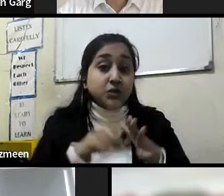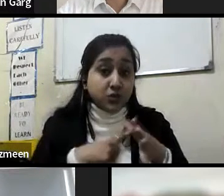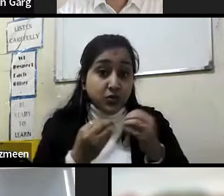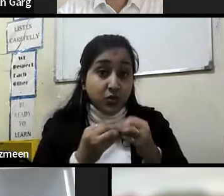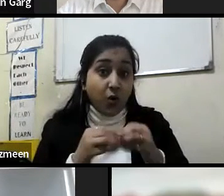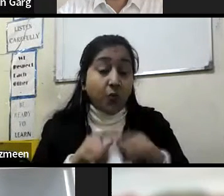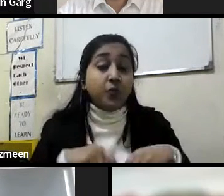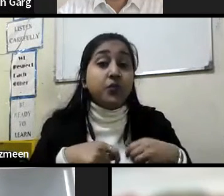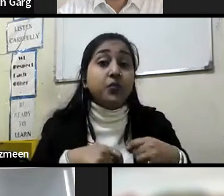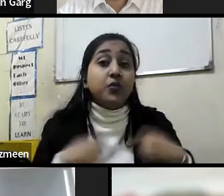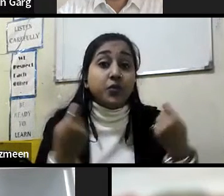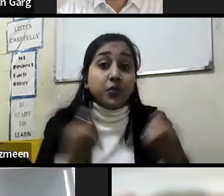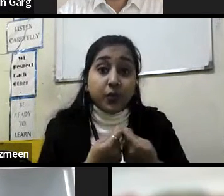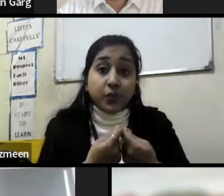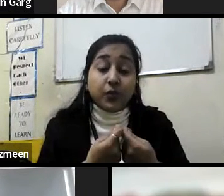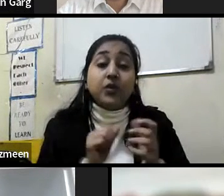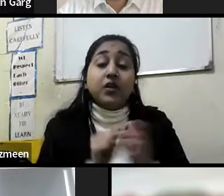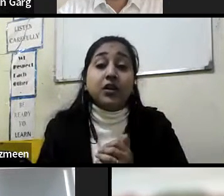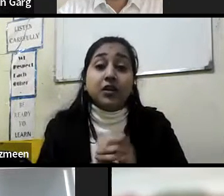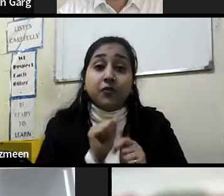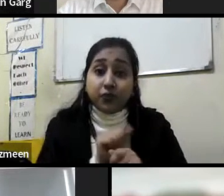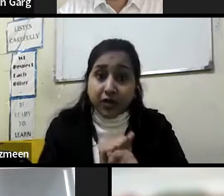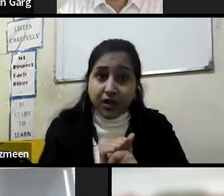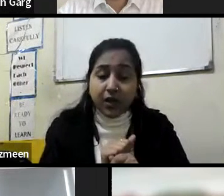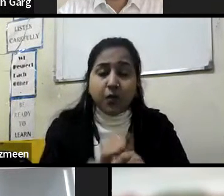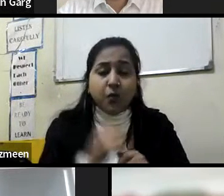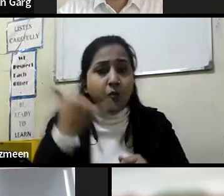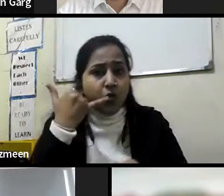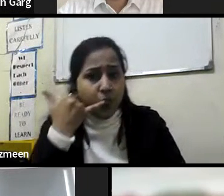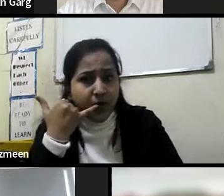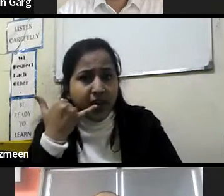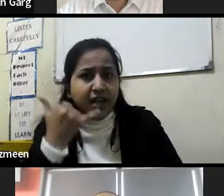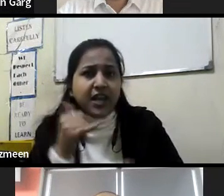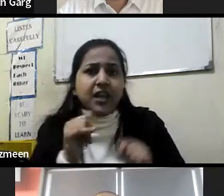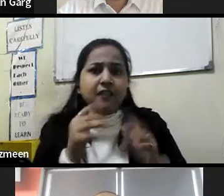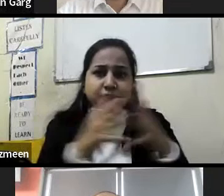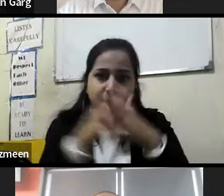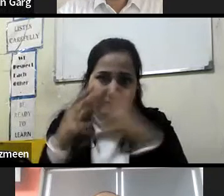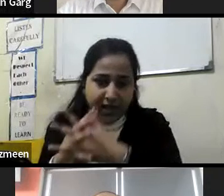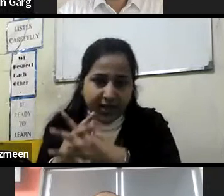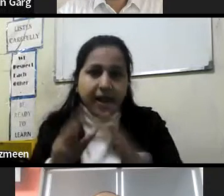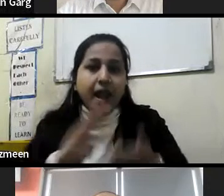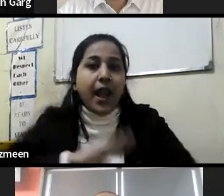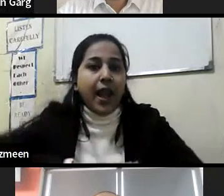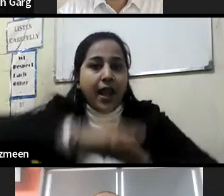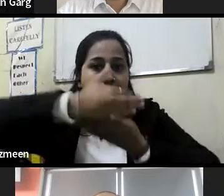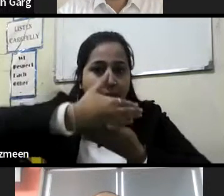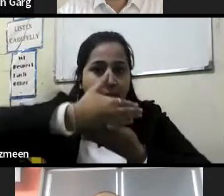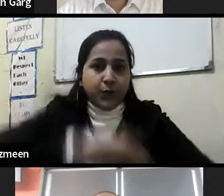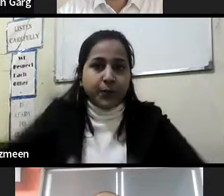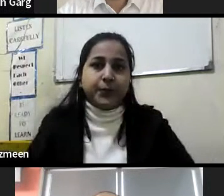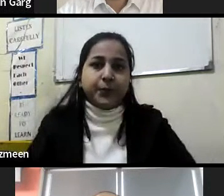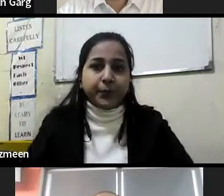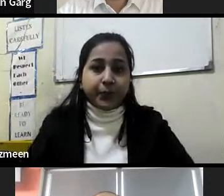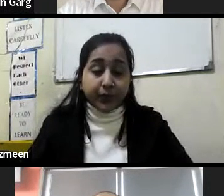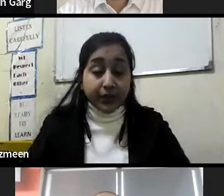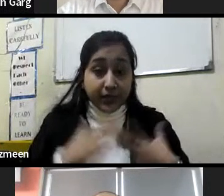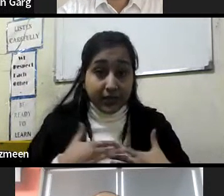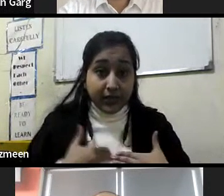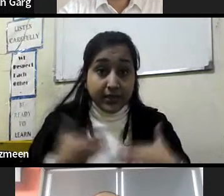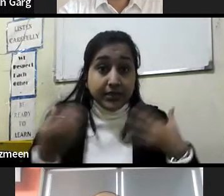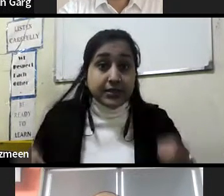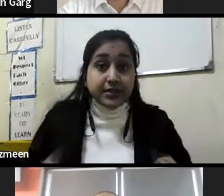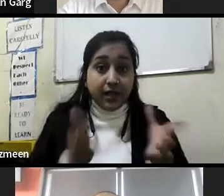which can be viewed on the mobile, website, or on a laptop. Or more of that later. Let me just start off